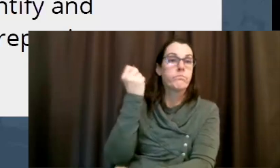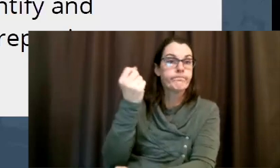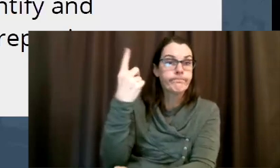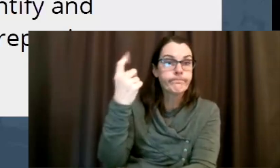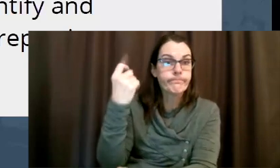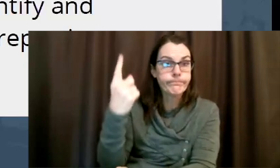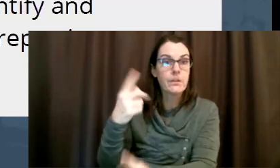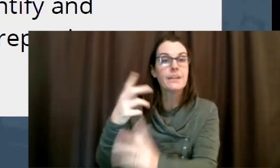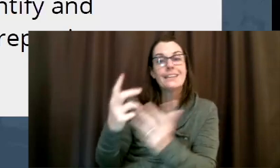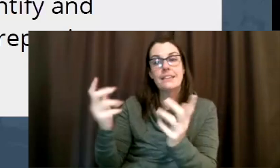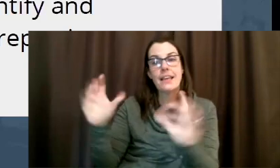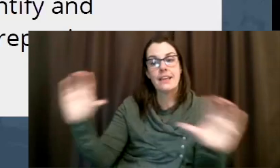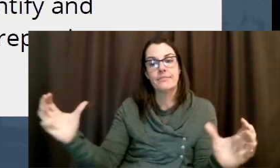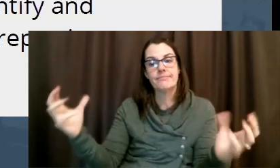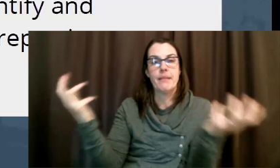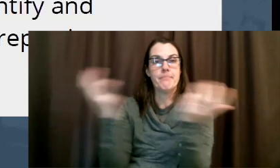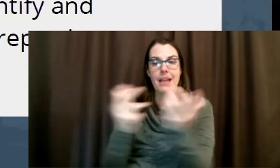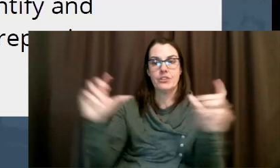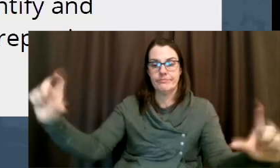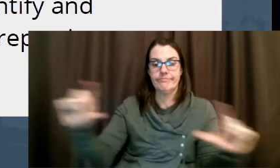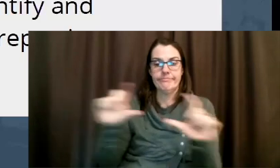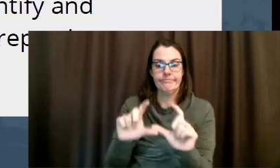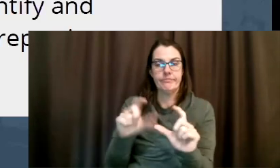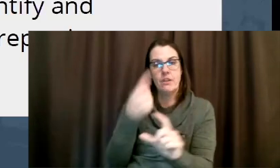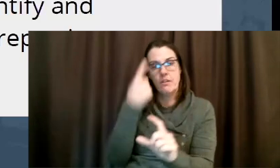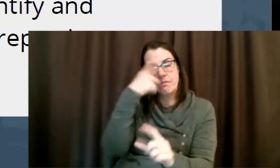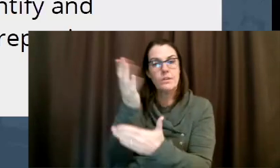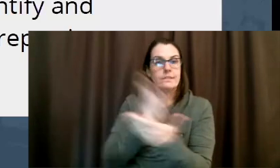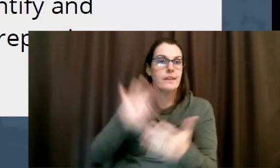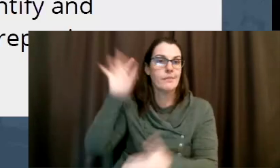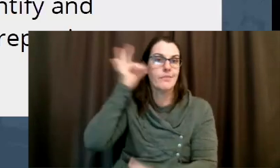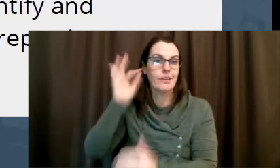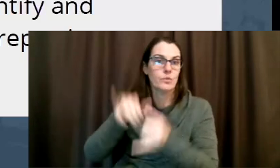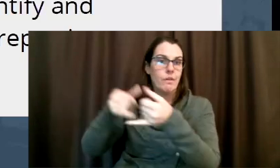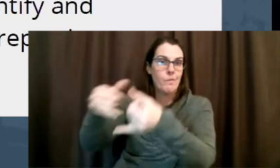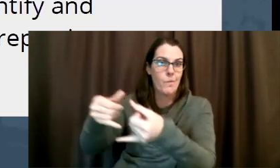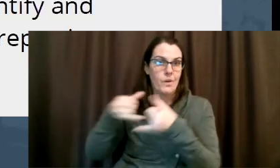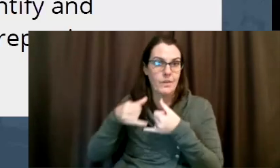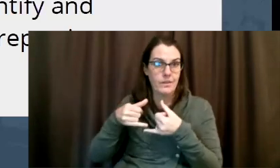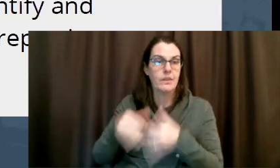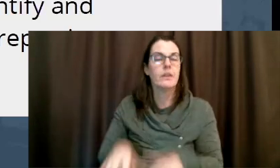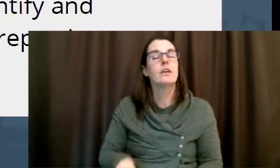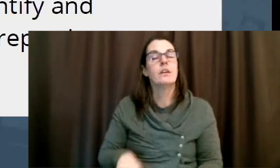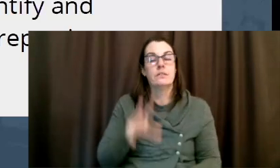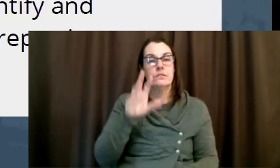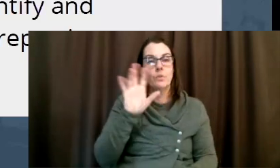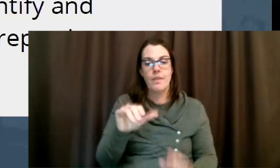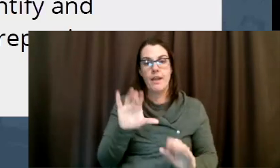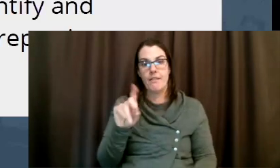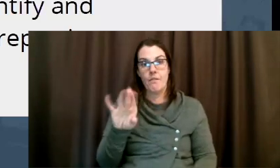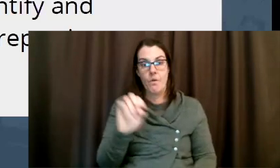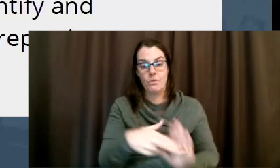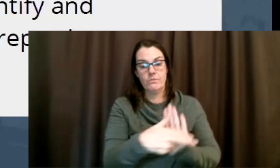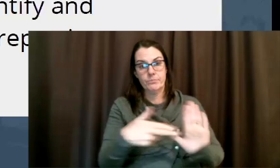some federal award, right? And so you would code those matching funds to that income account, the